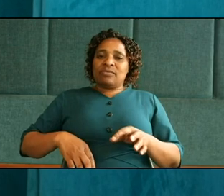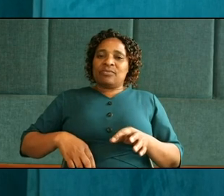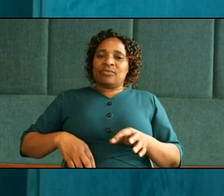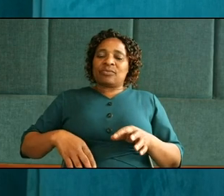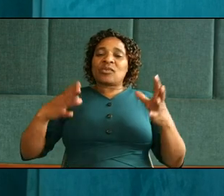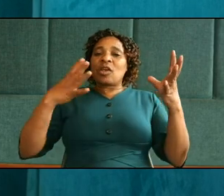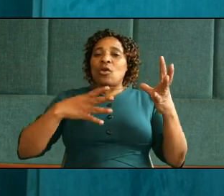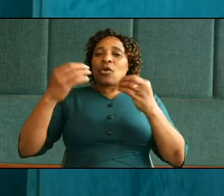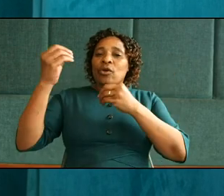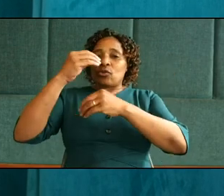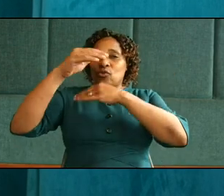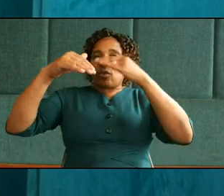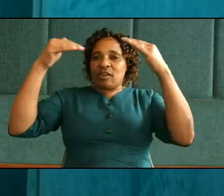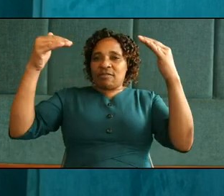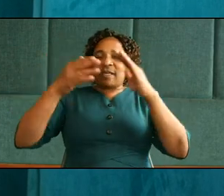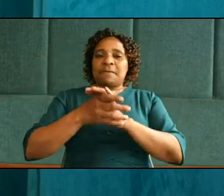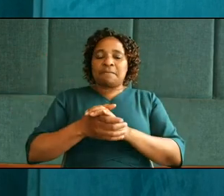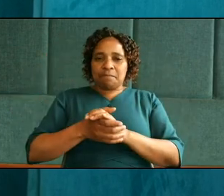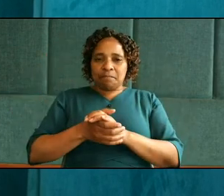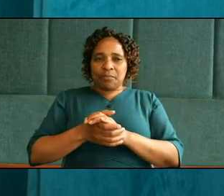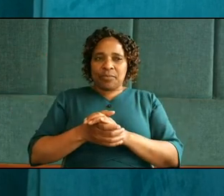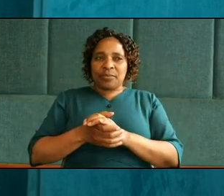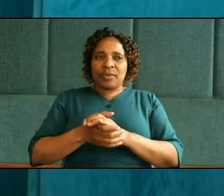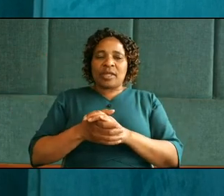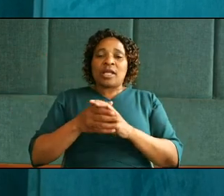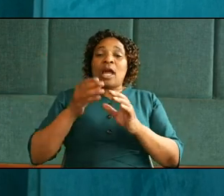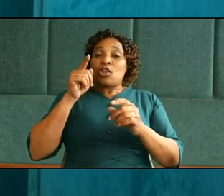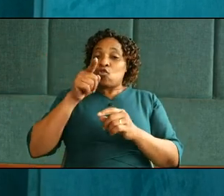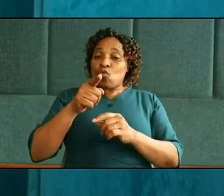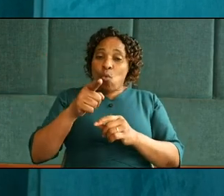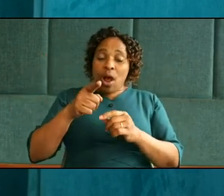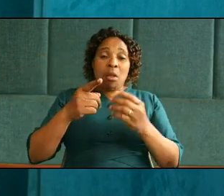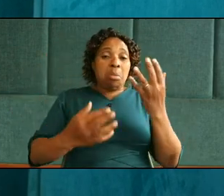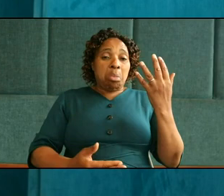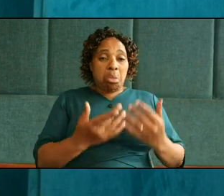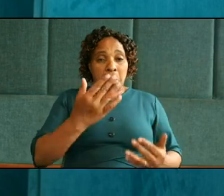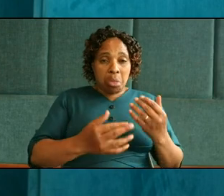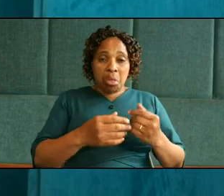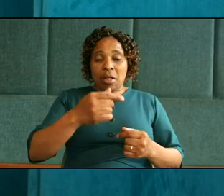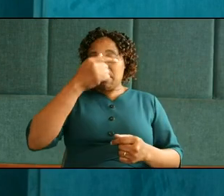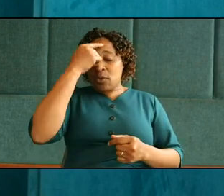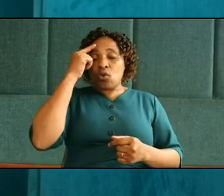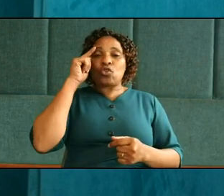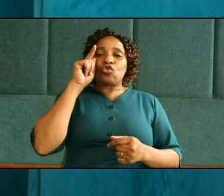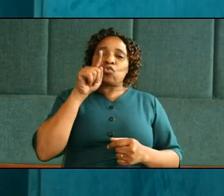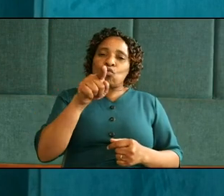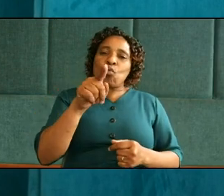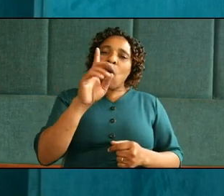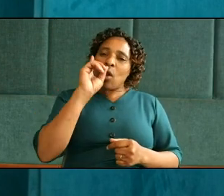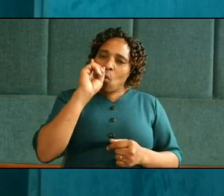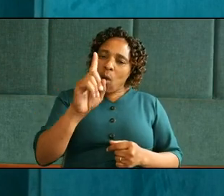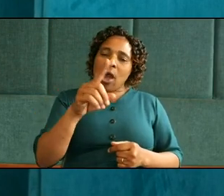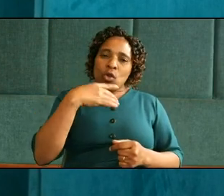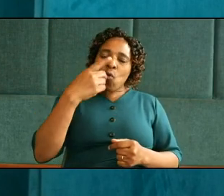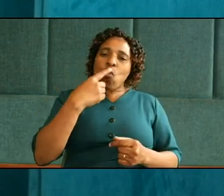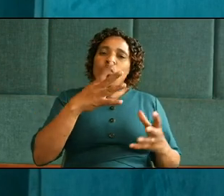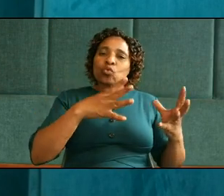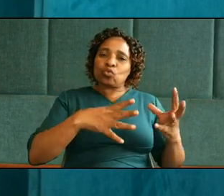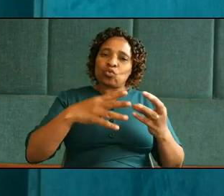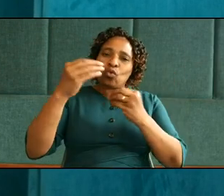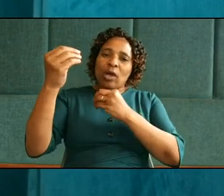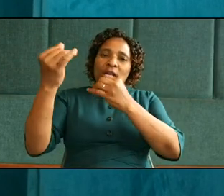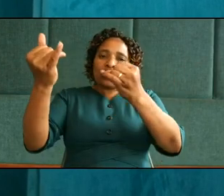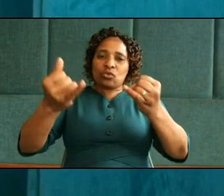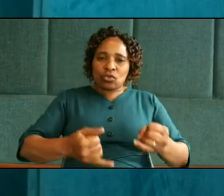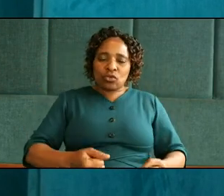are going to heaven, you're going to hell when you're the one who brought them into Christ.